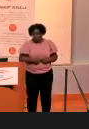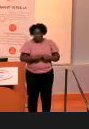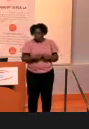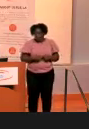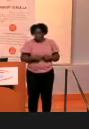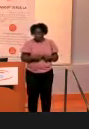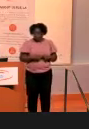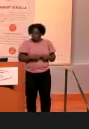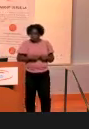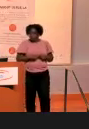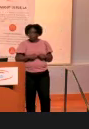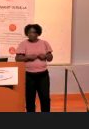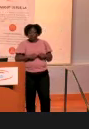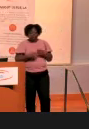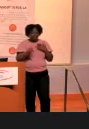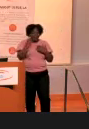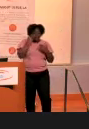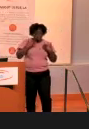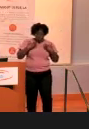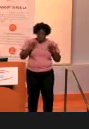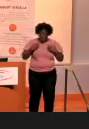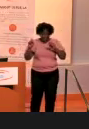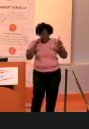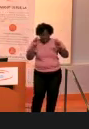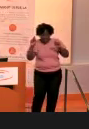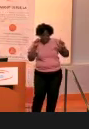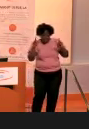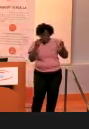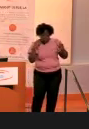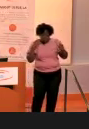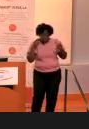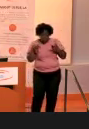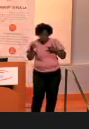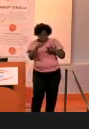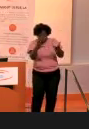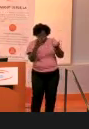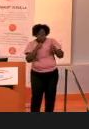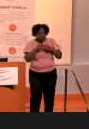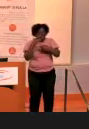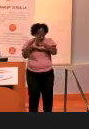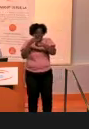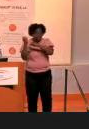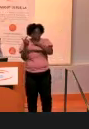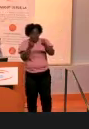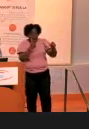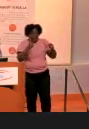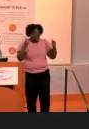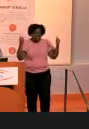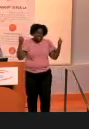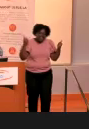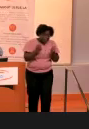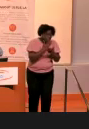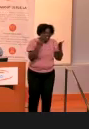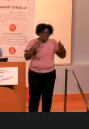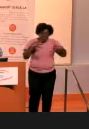And like Dr. Wallace said, if anyone wants my slides, they're available for everyone. This is, if you want everything that I just